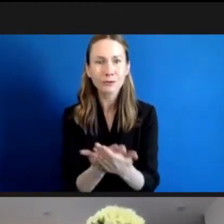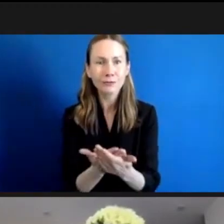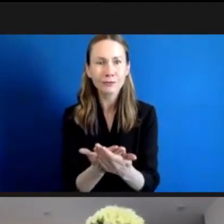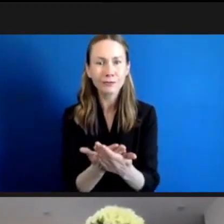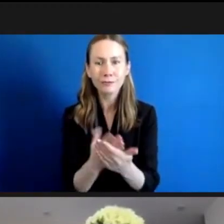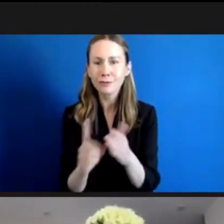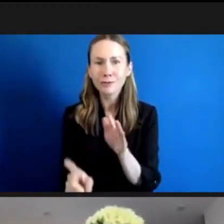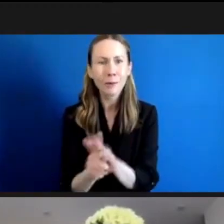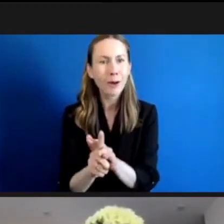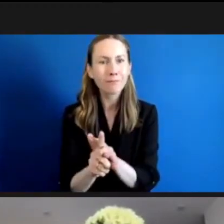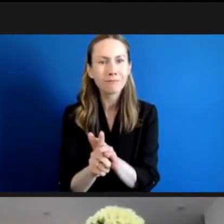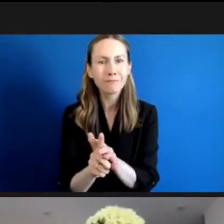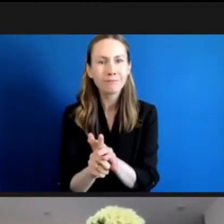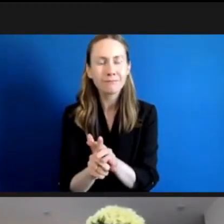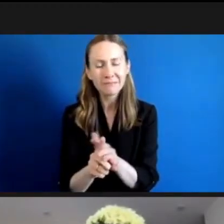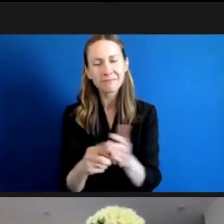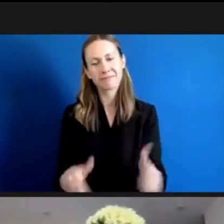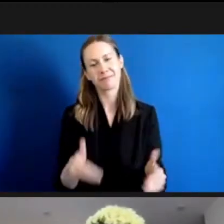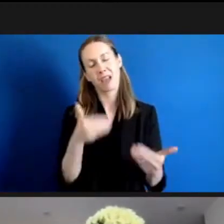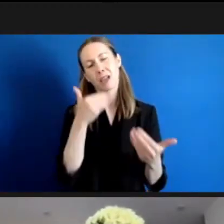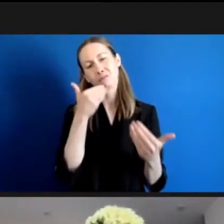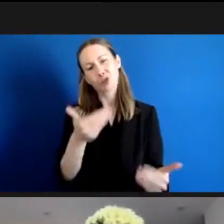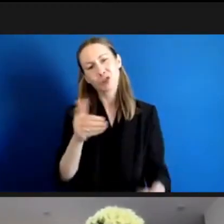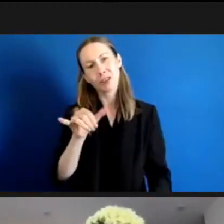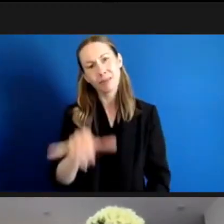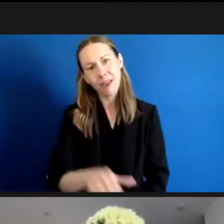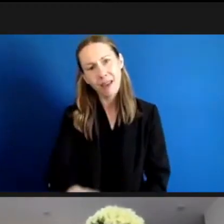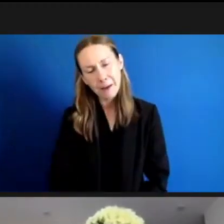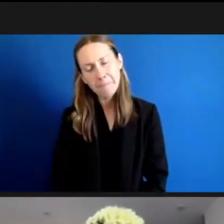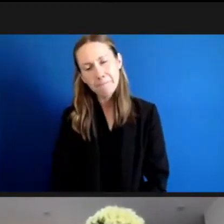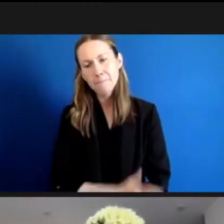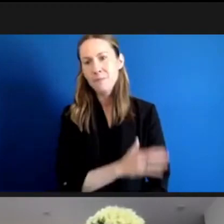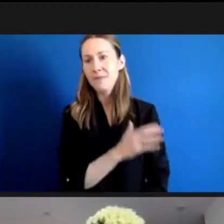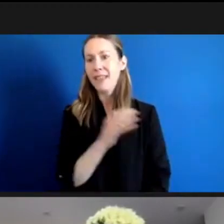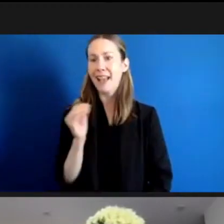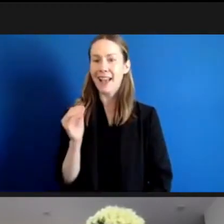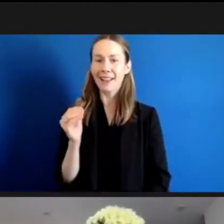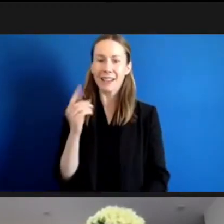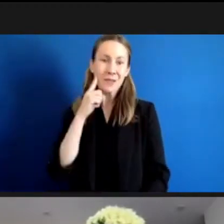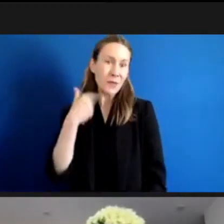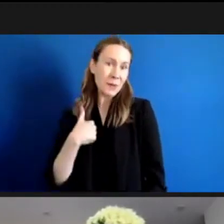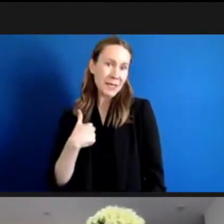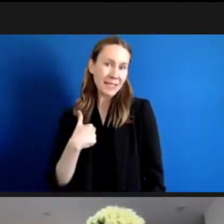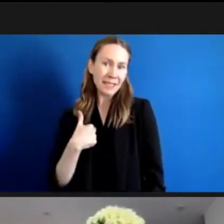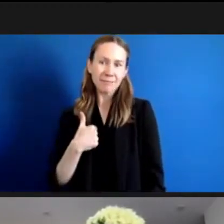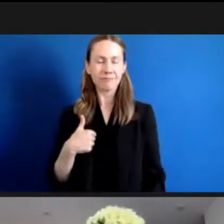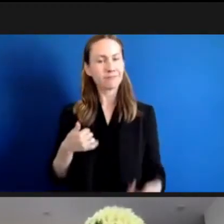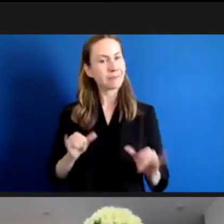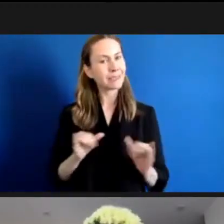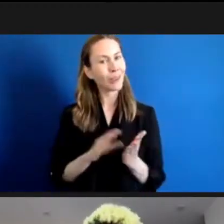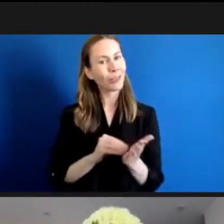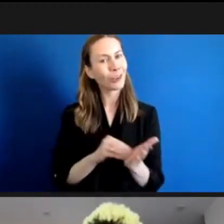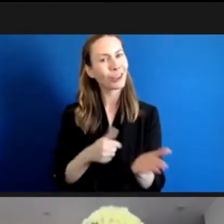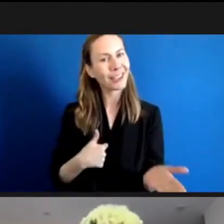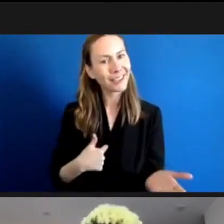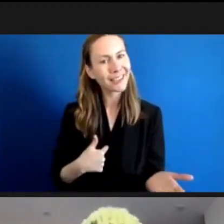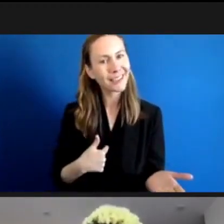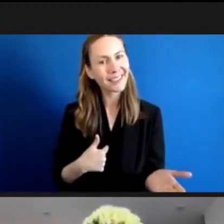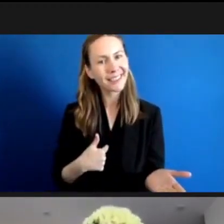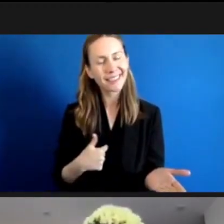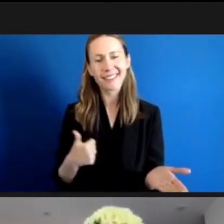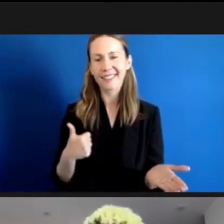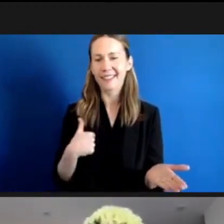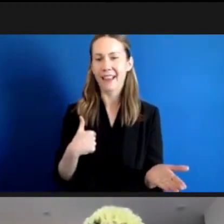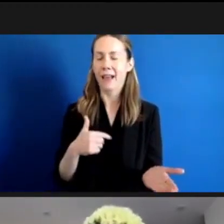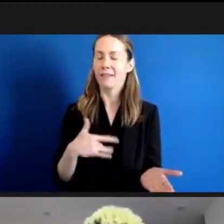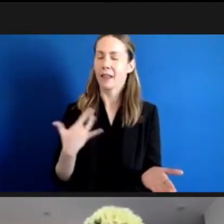really I'm so appreciative of that, and of for me, that I'm still learning. I've been very